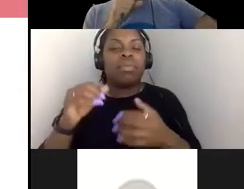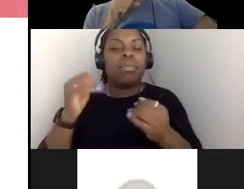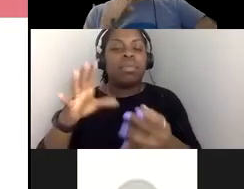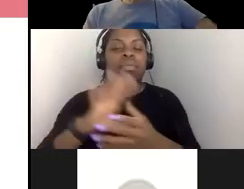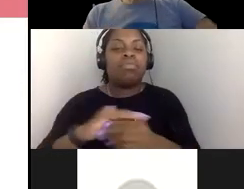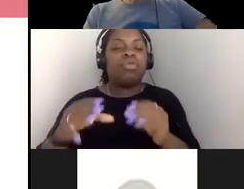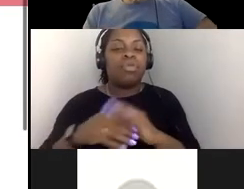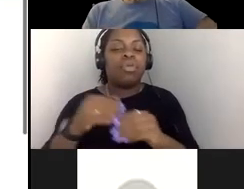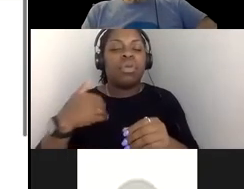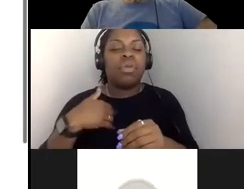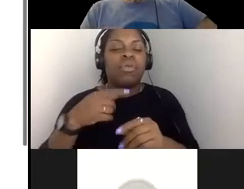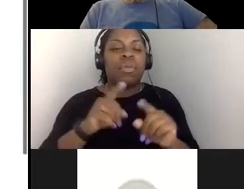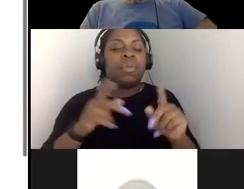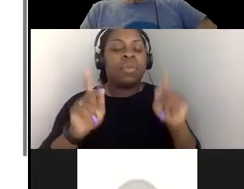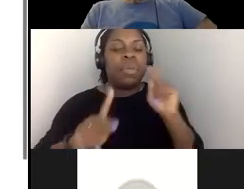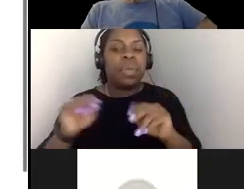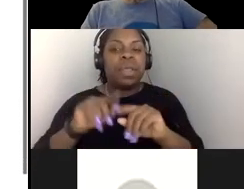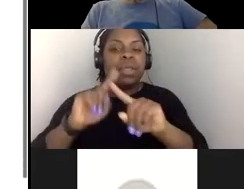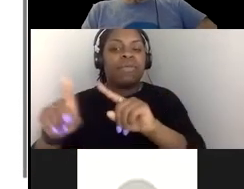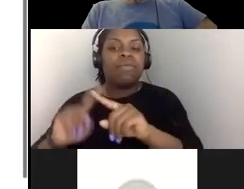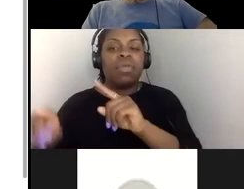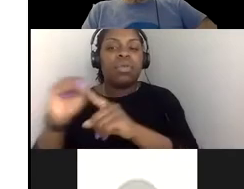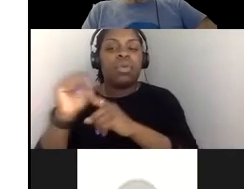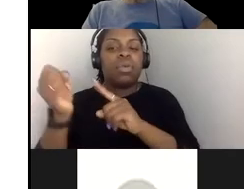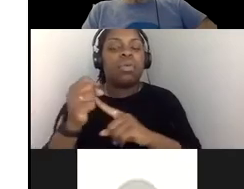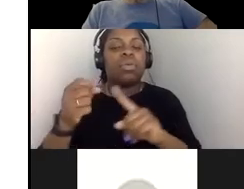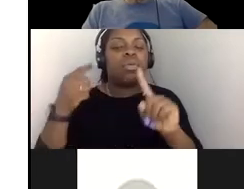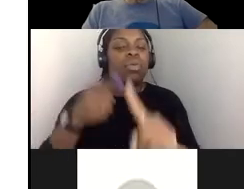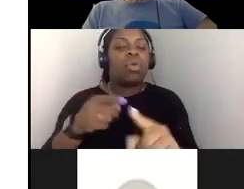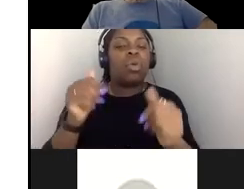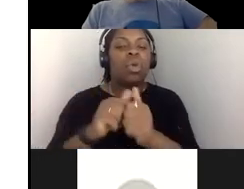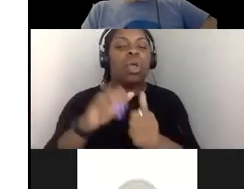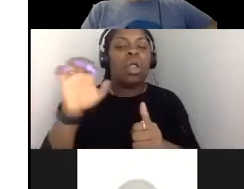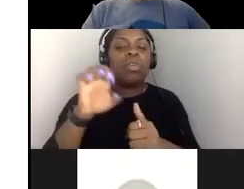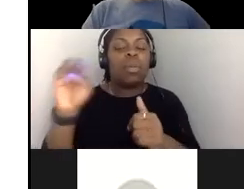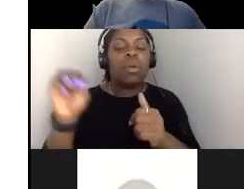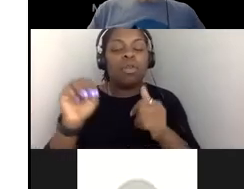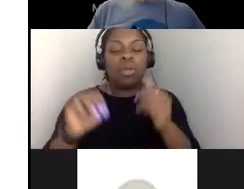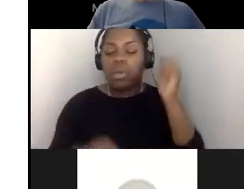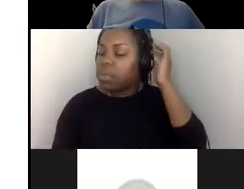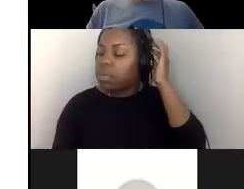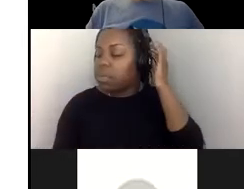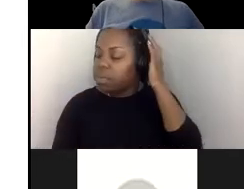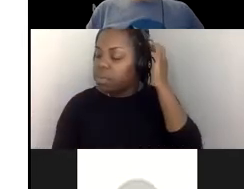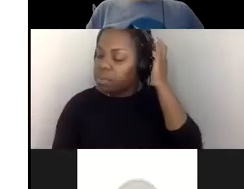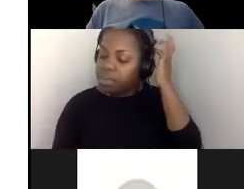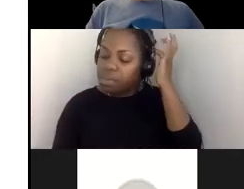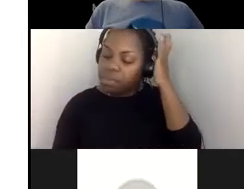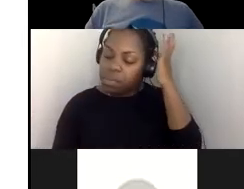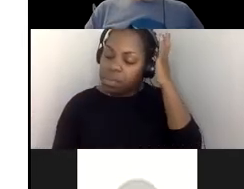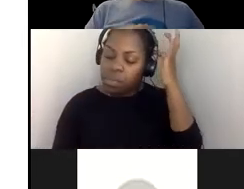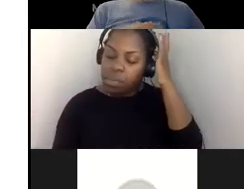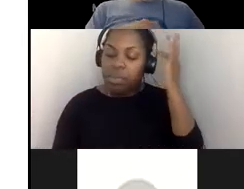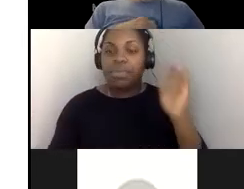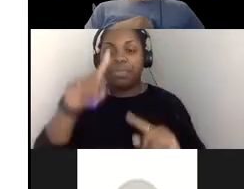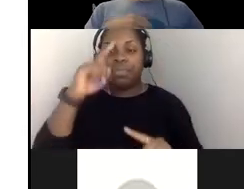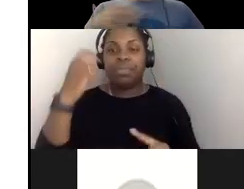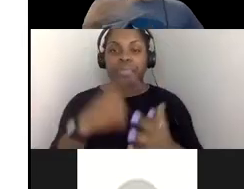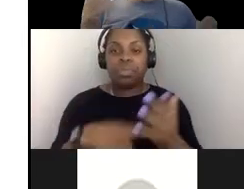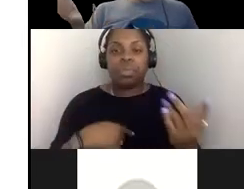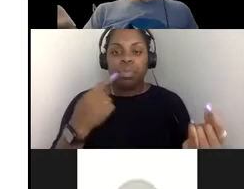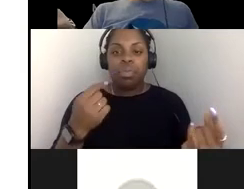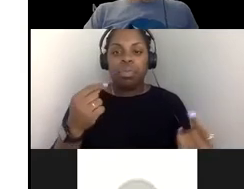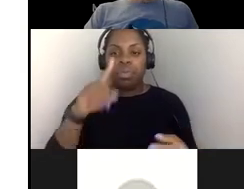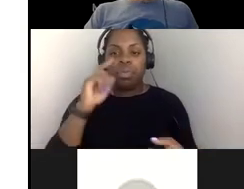different situations in regard to electronic monitoring. So what I want to do, because I know you don't,